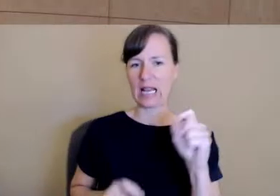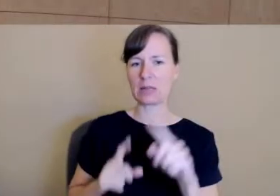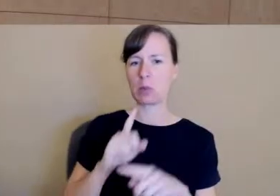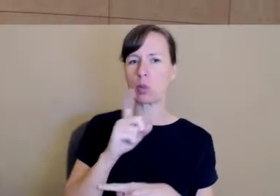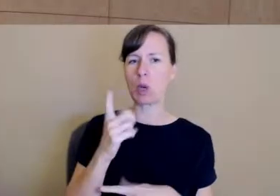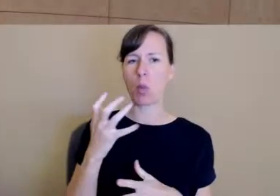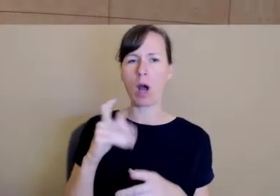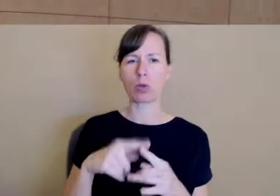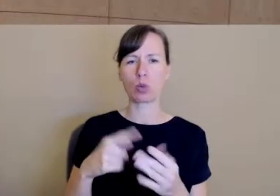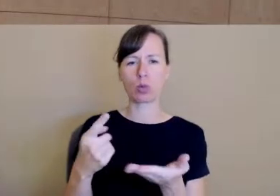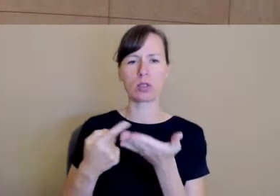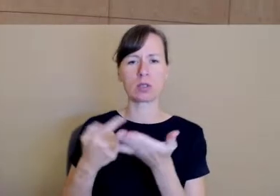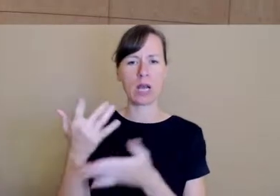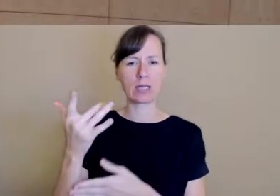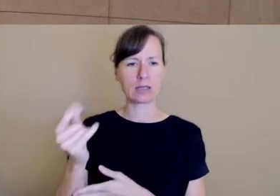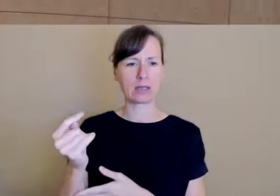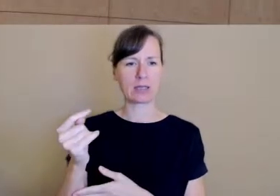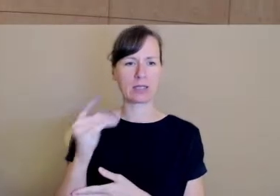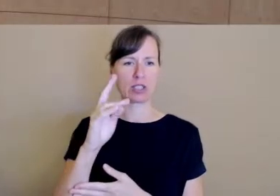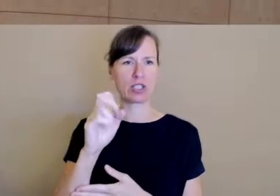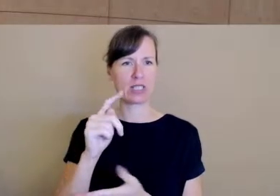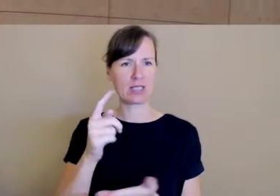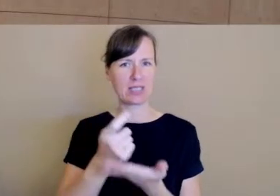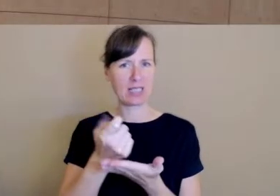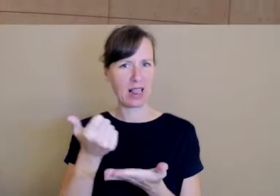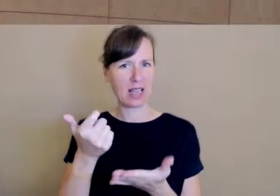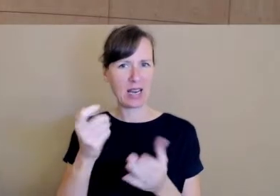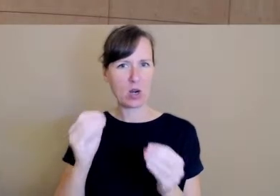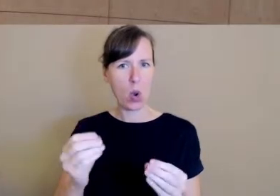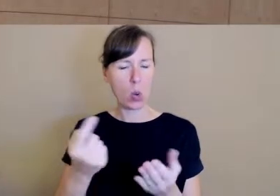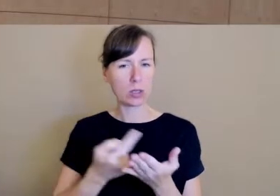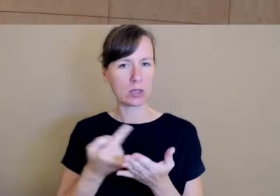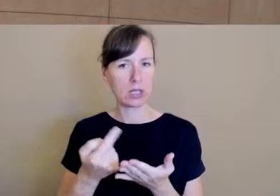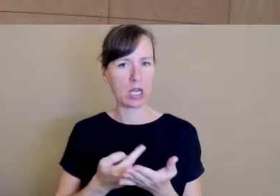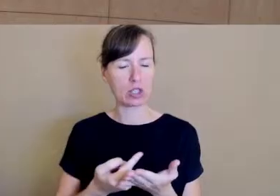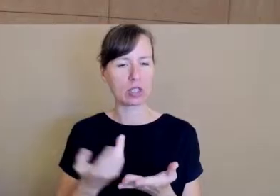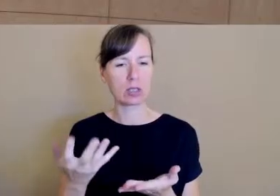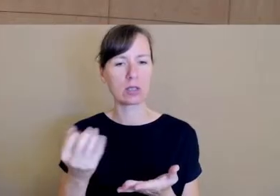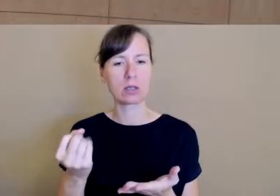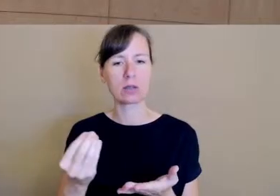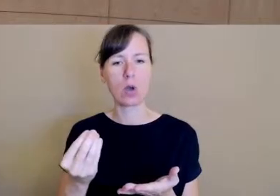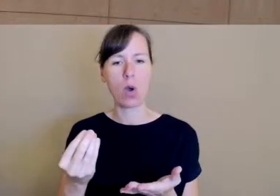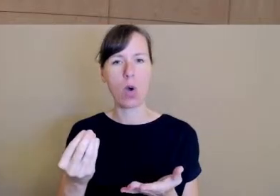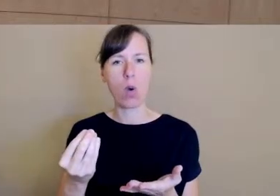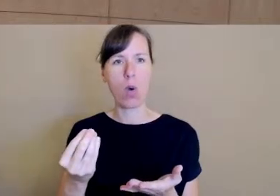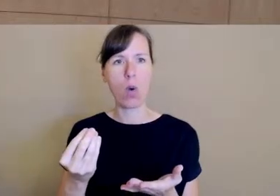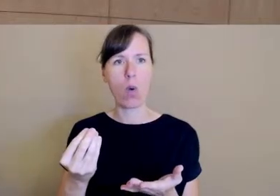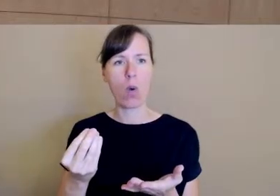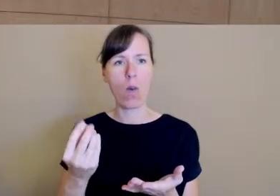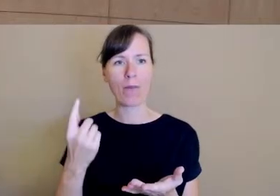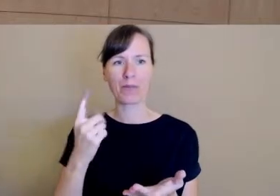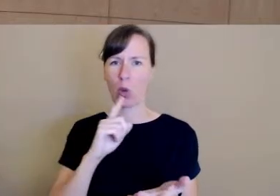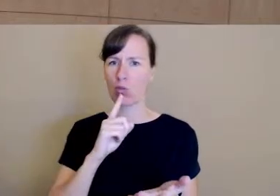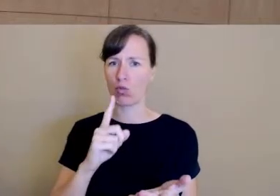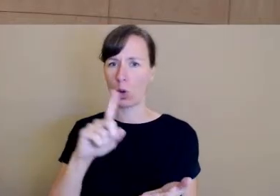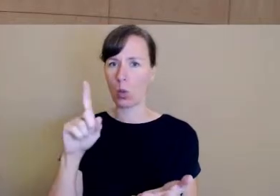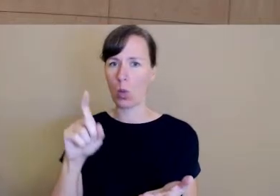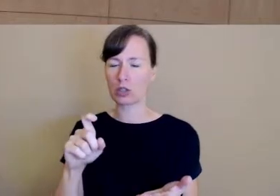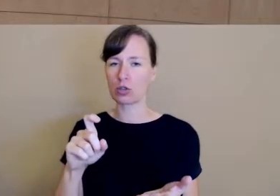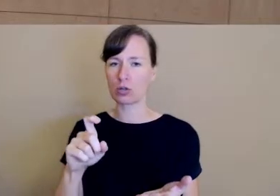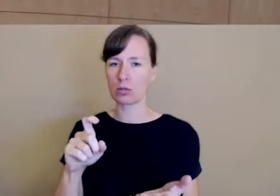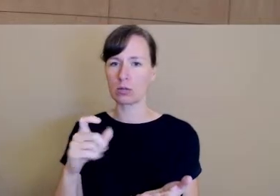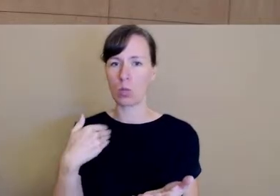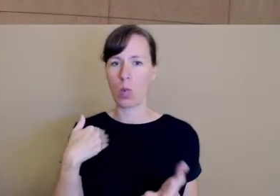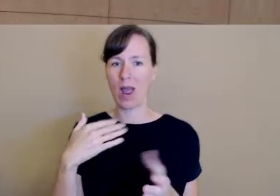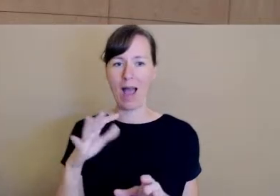just, it was deleted and without discussion. Oh, you wanted, okay. I think that there is a real question there because we have elections